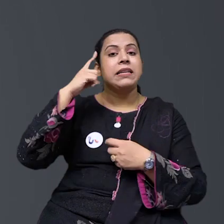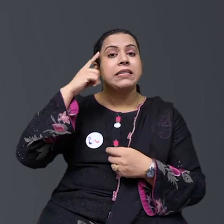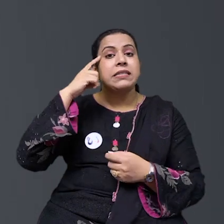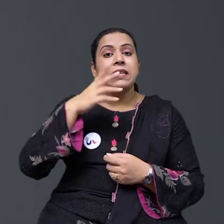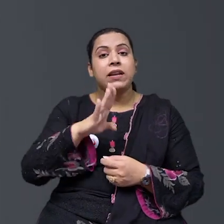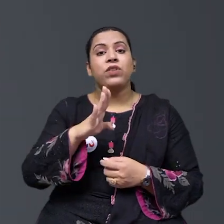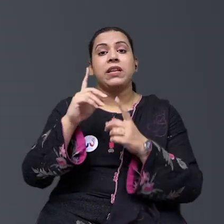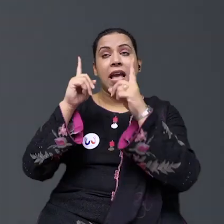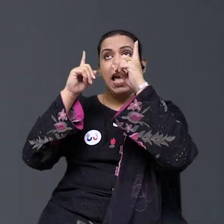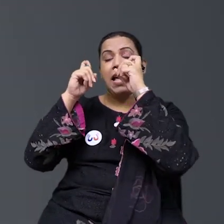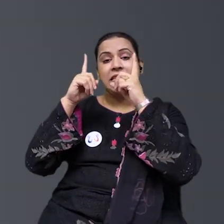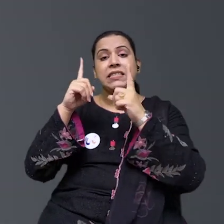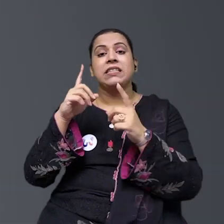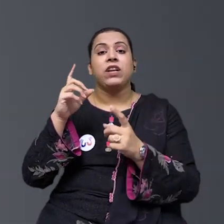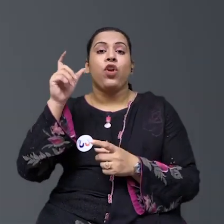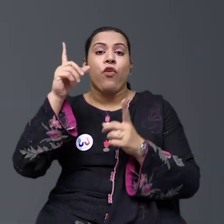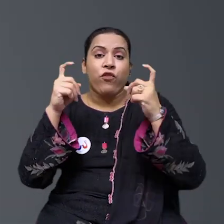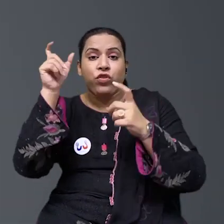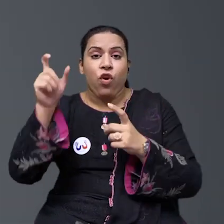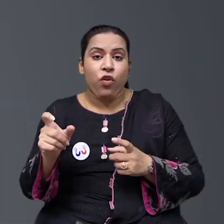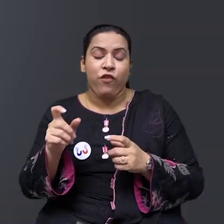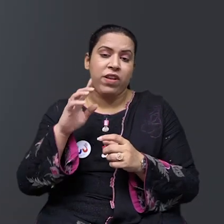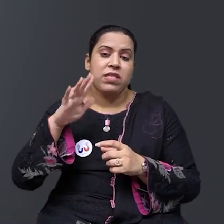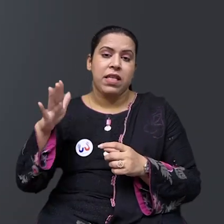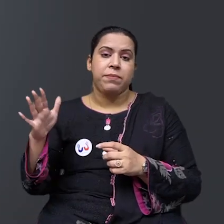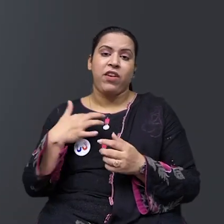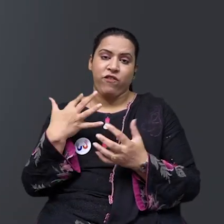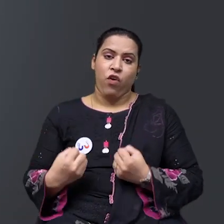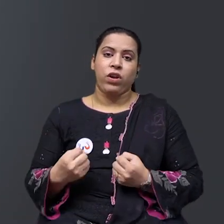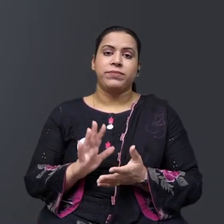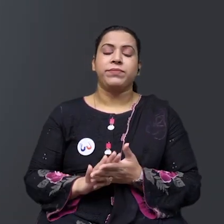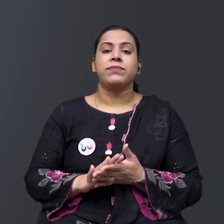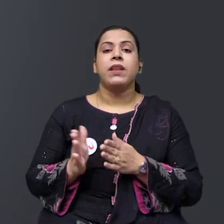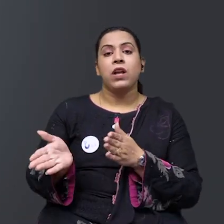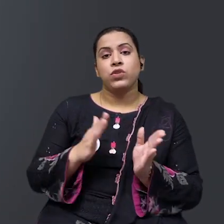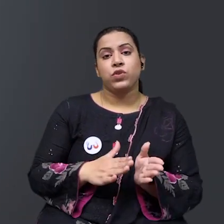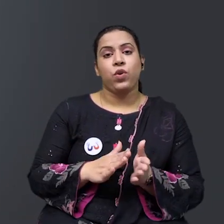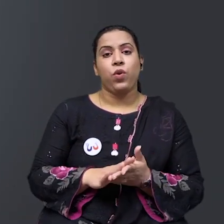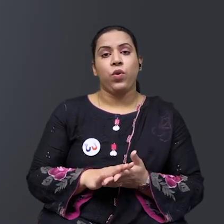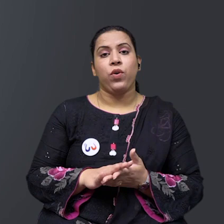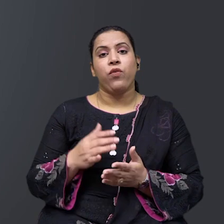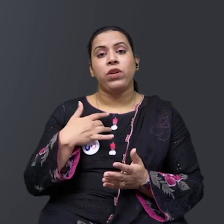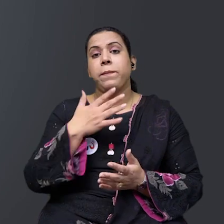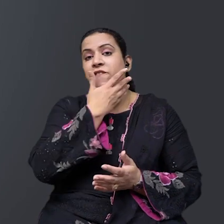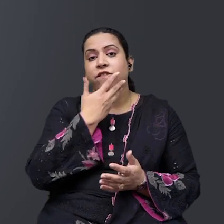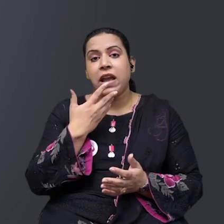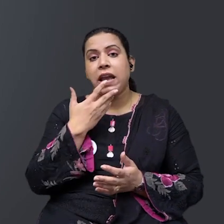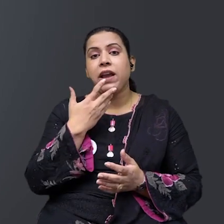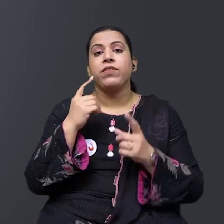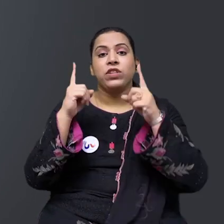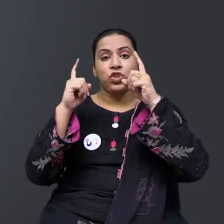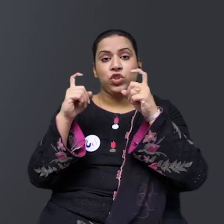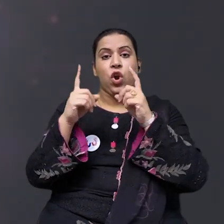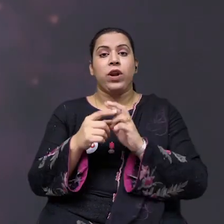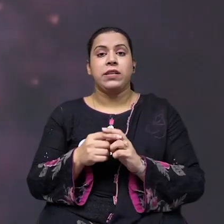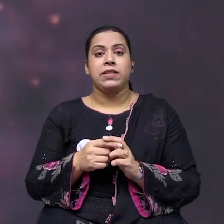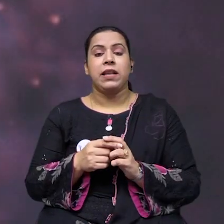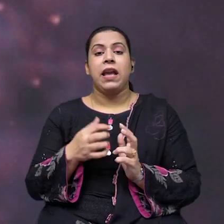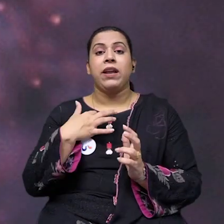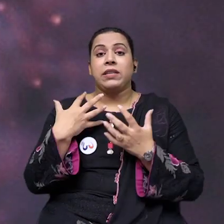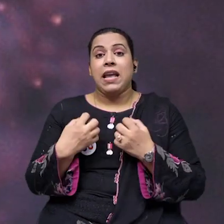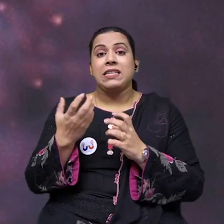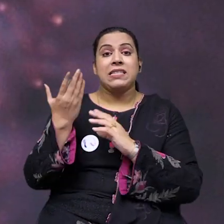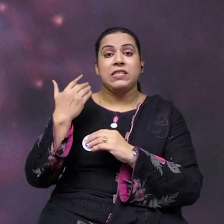that astrophotography was something that I wanted to do. So one of my favorite shots, I think, has to